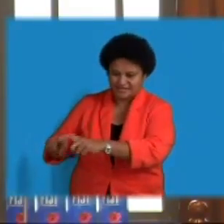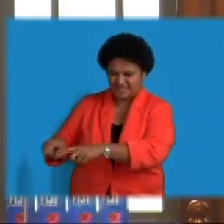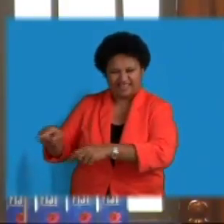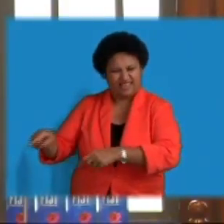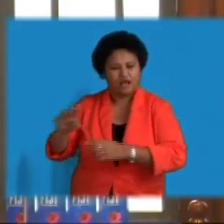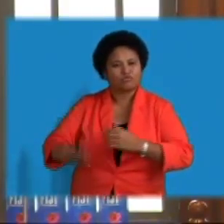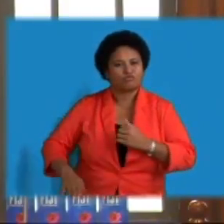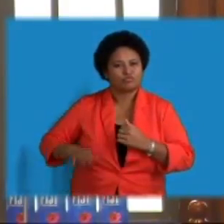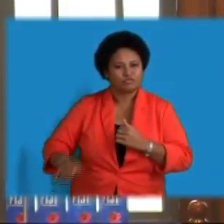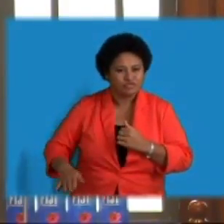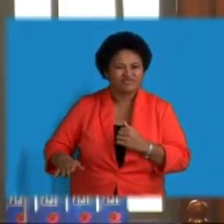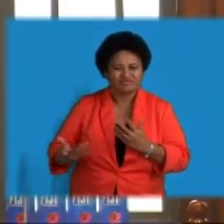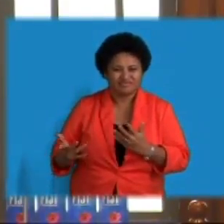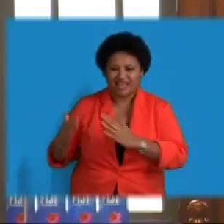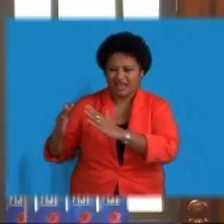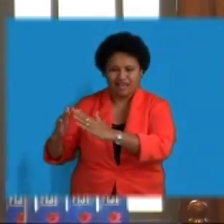conditions.